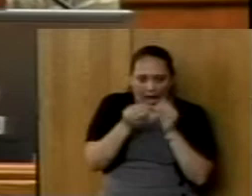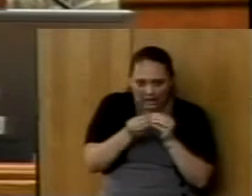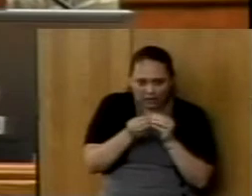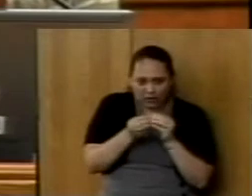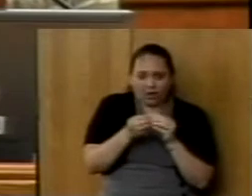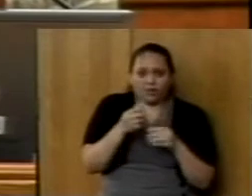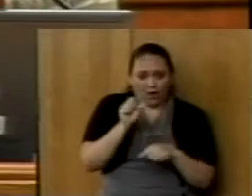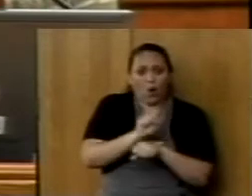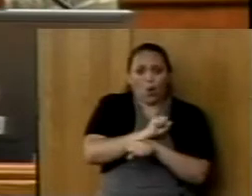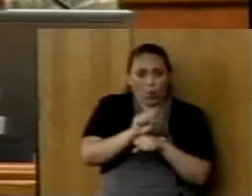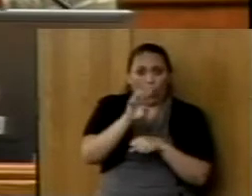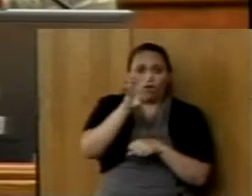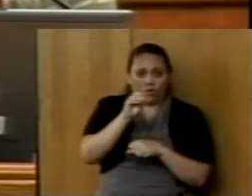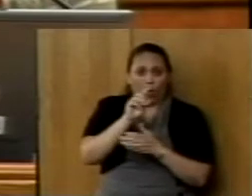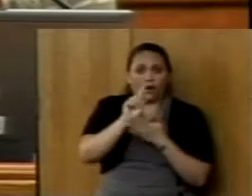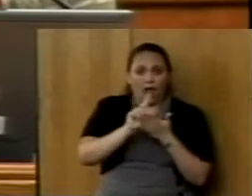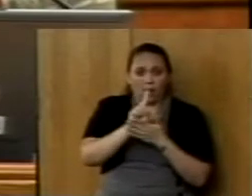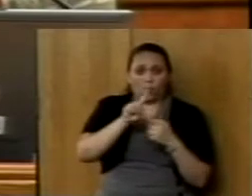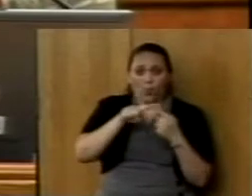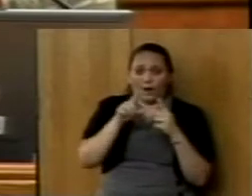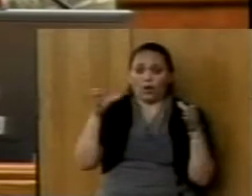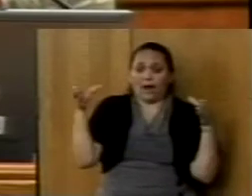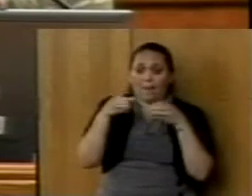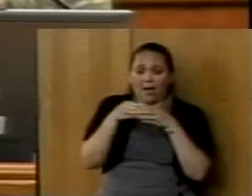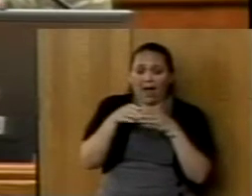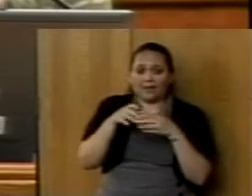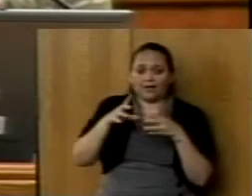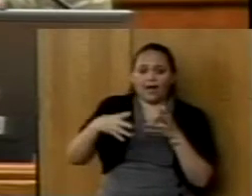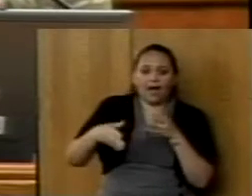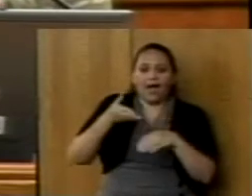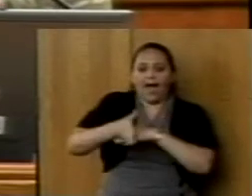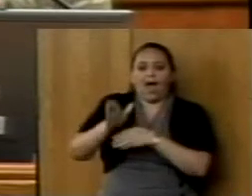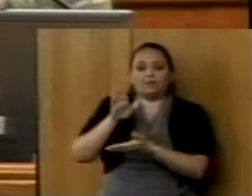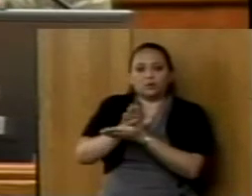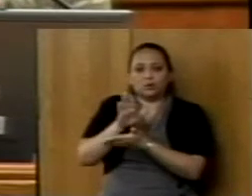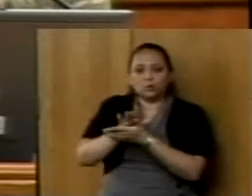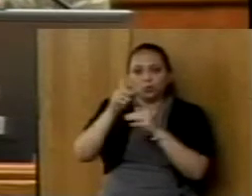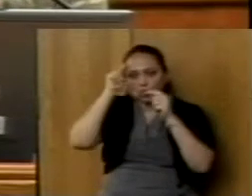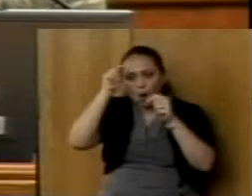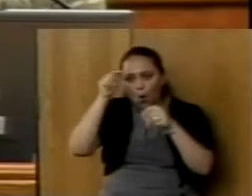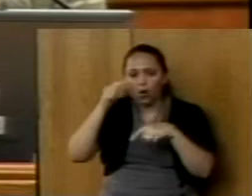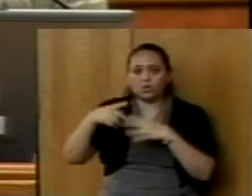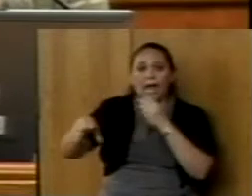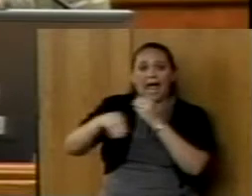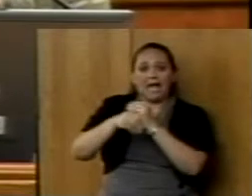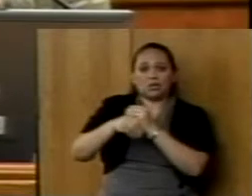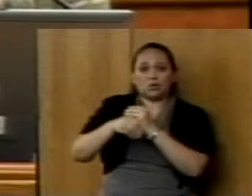40 hours when you combine the extracurricular activities and after-school tutorials.